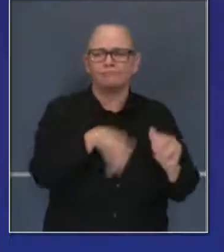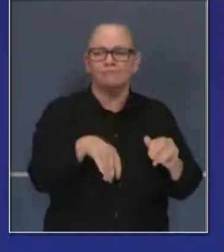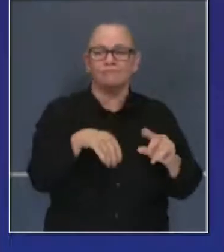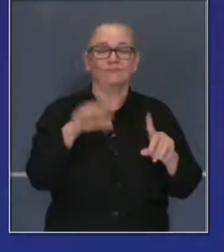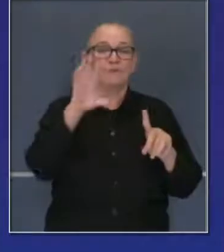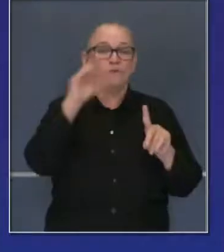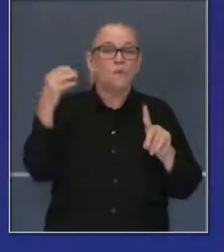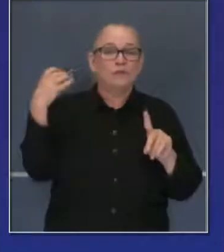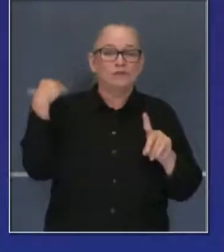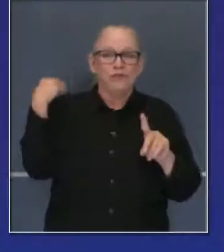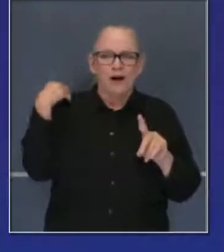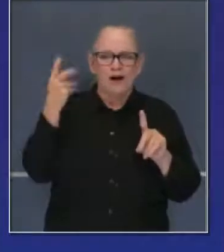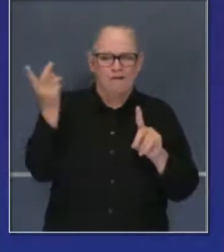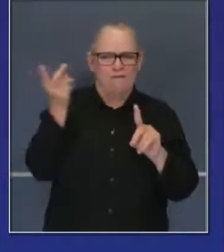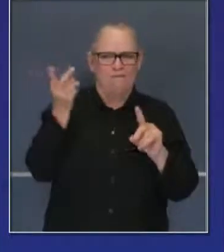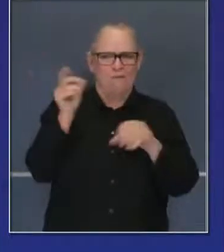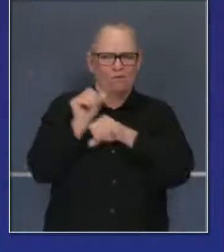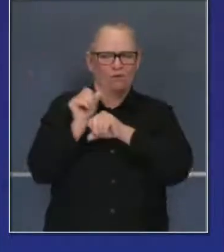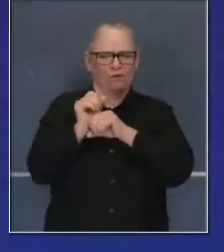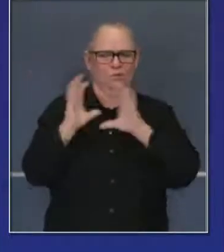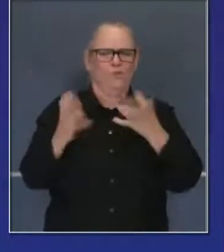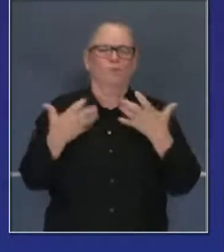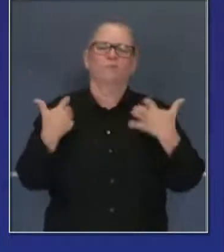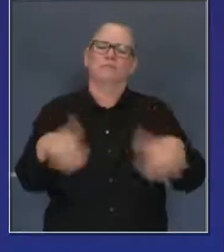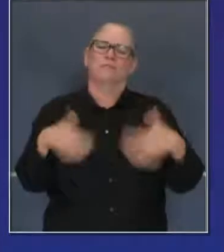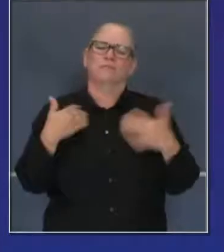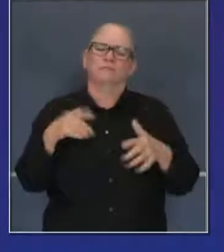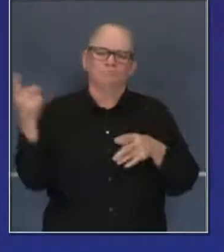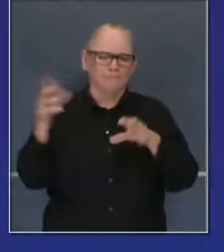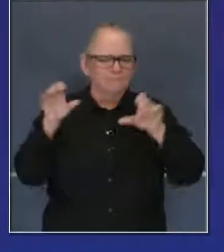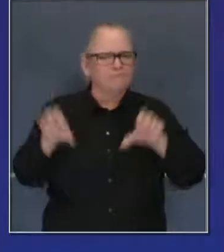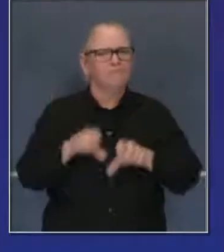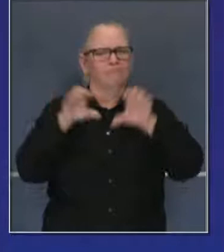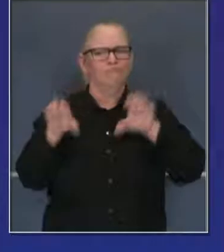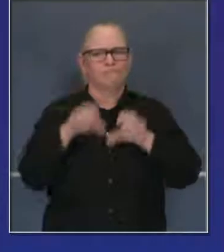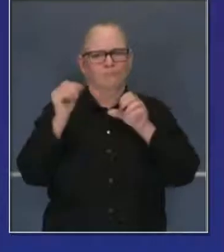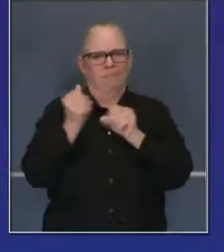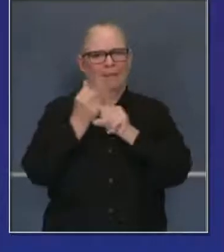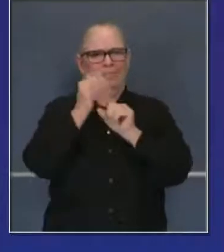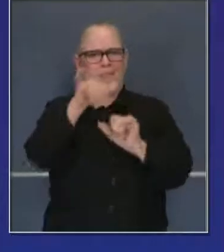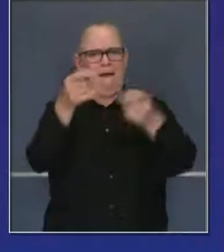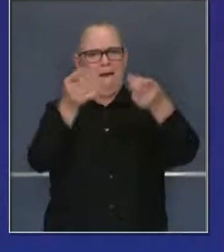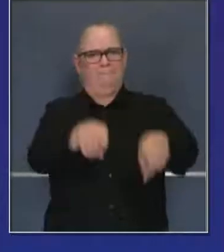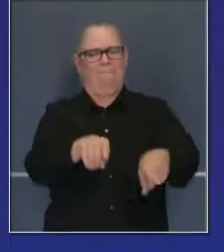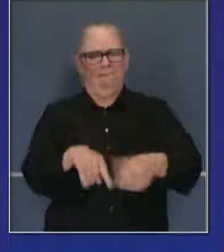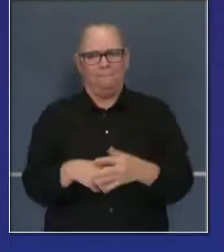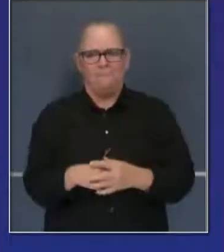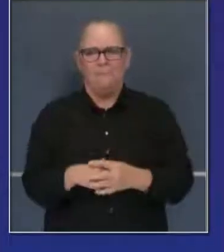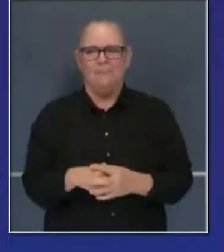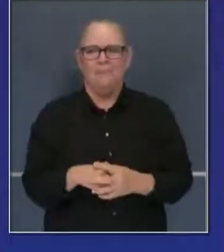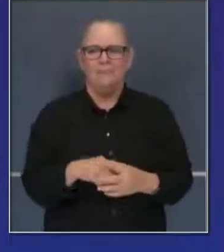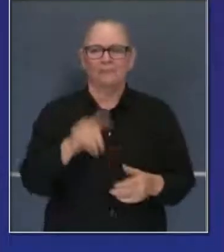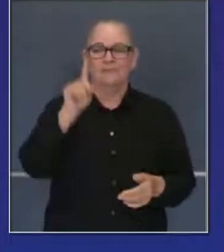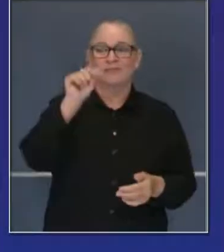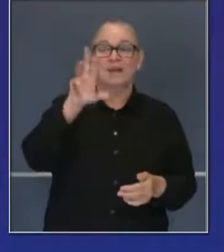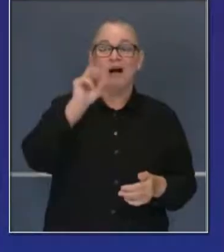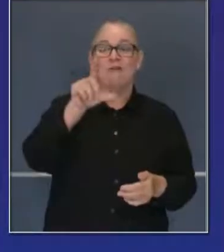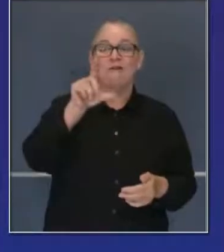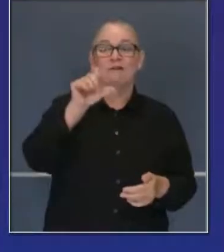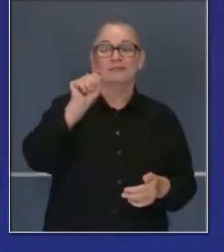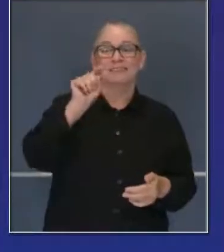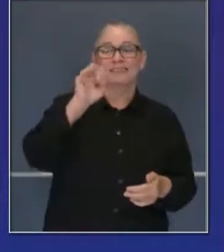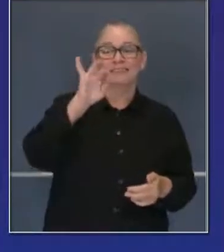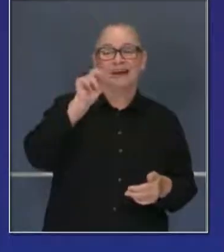the work group that we put together on homelessness, Darrell Steinberg, Mayor Steinberg, and Supervisor Mark Ridley Thomas, for all